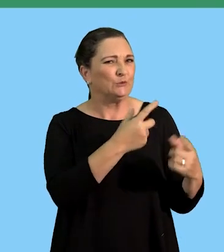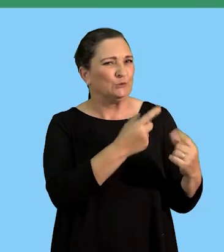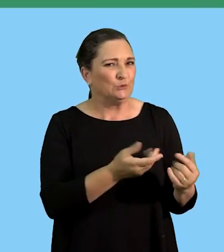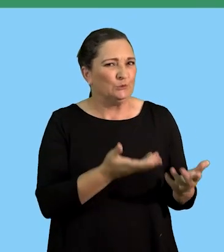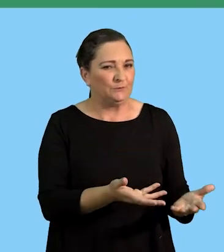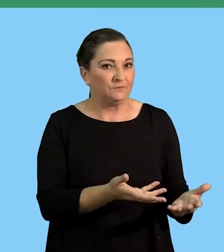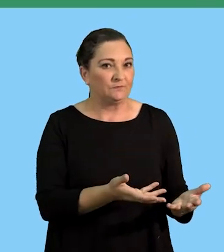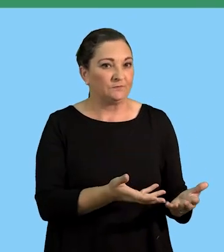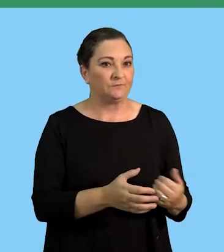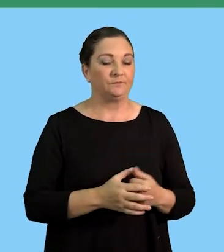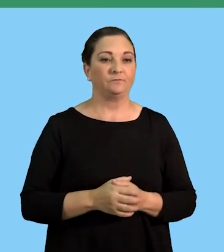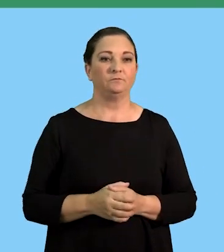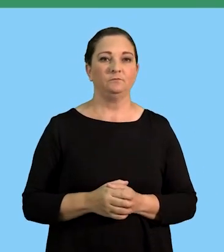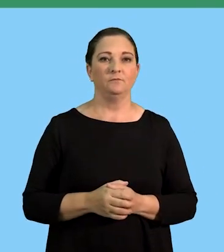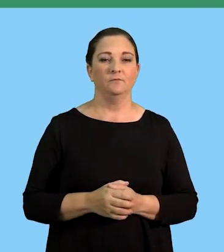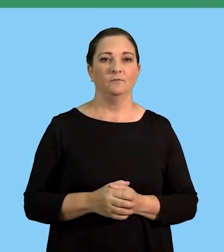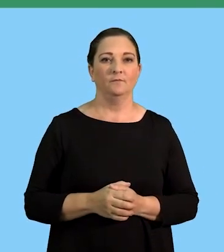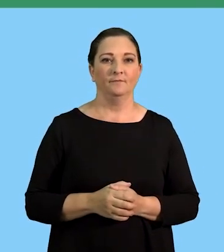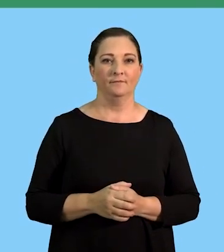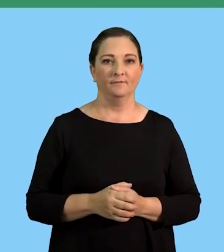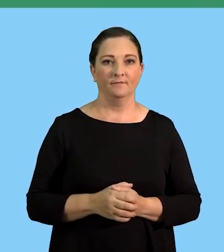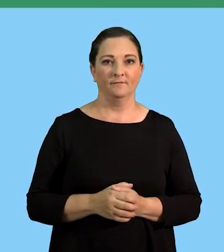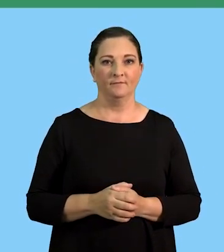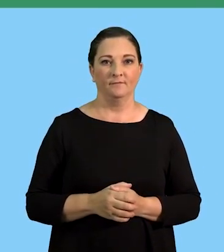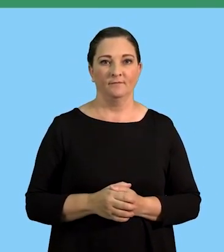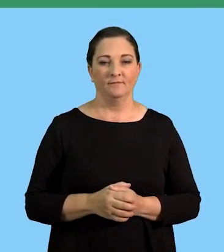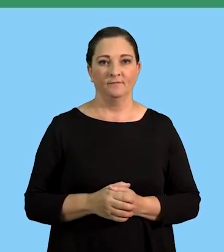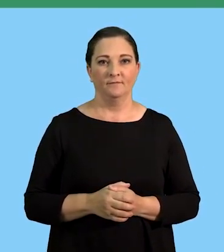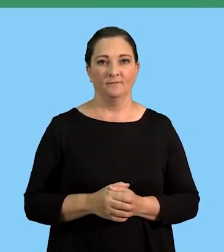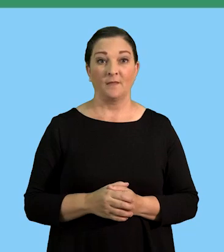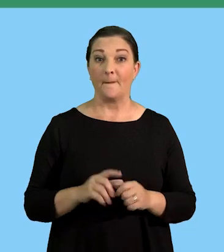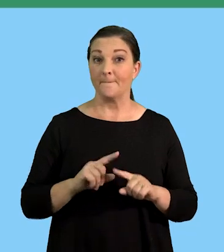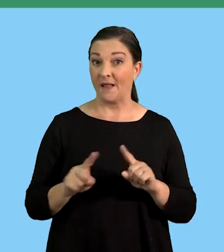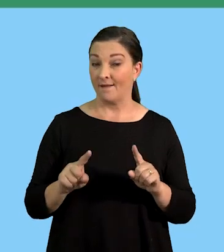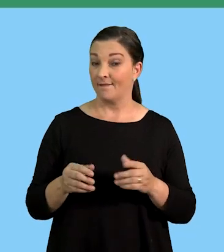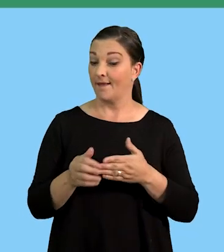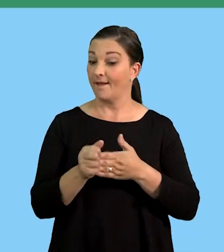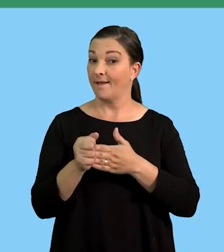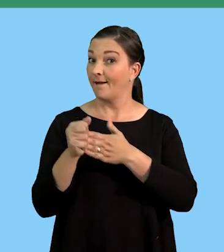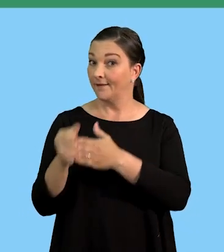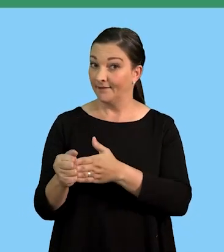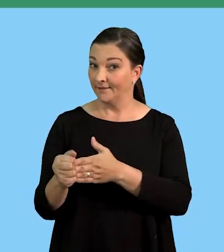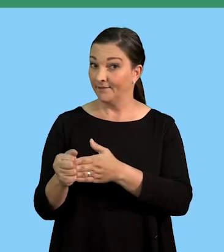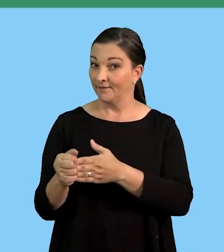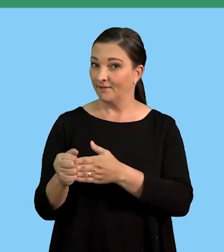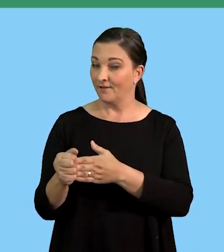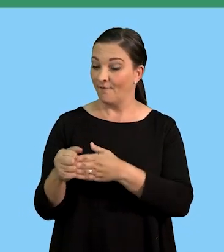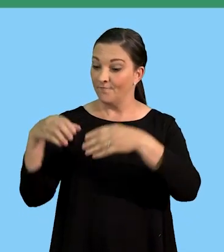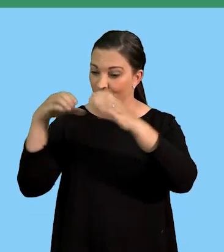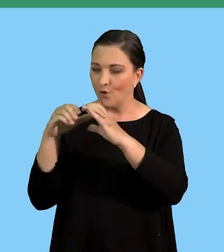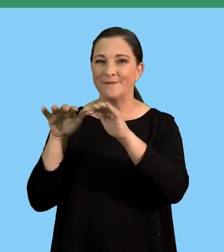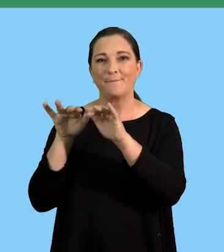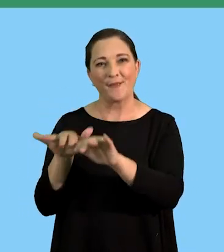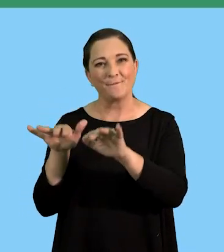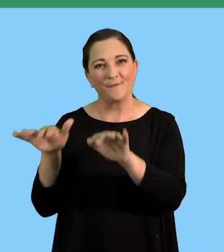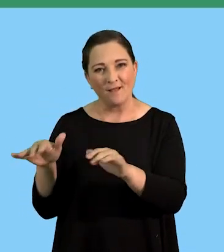job getting done. Management would focus on the job getting to be done, whereas leaders would